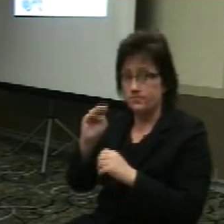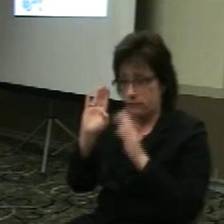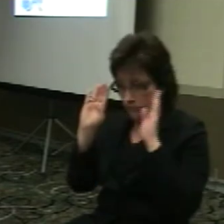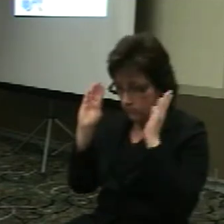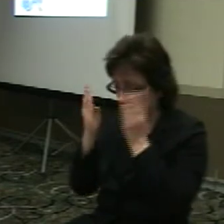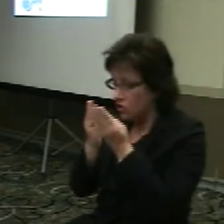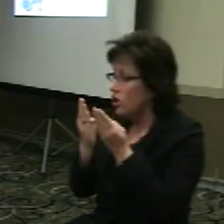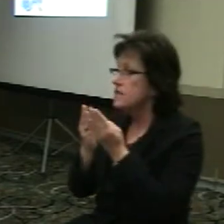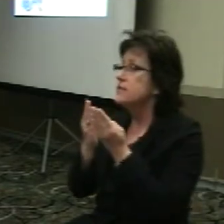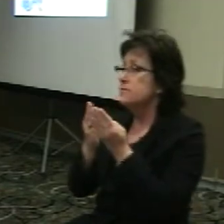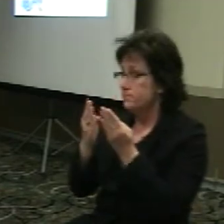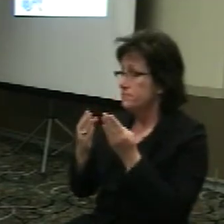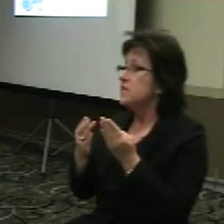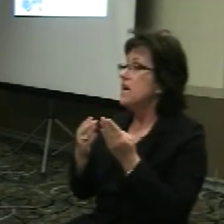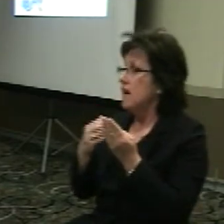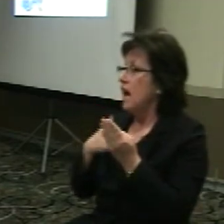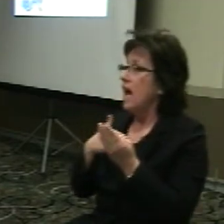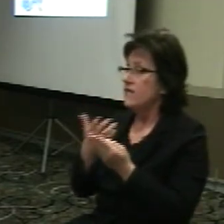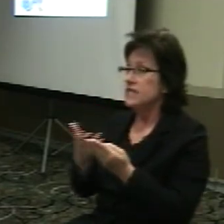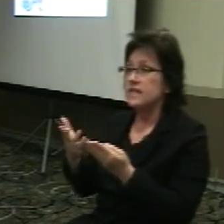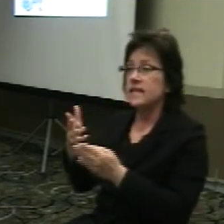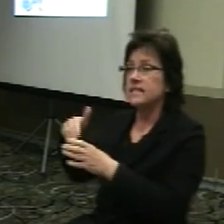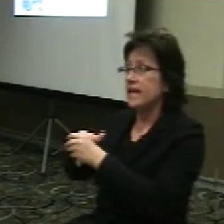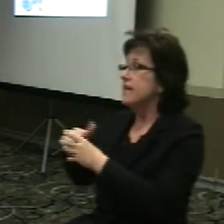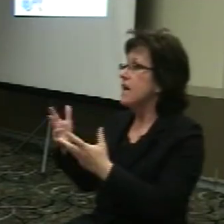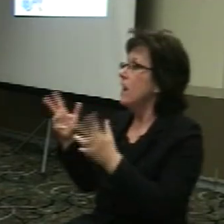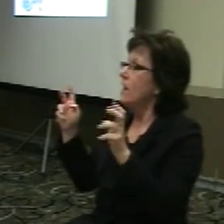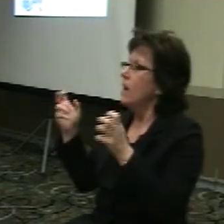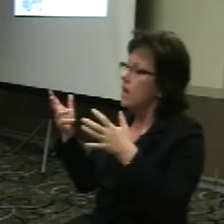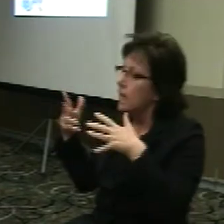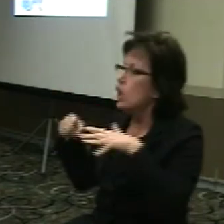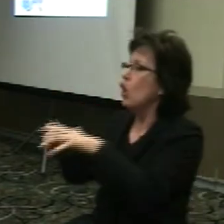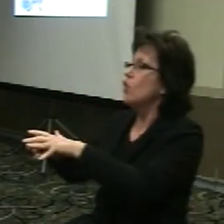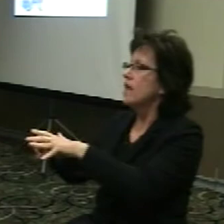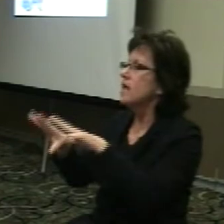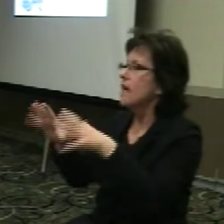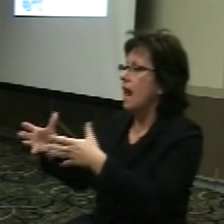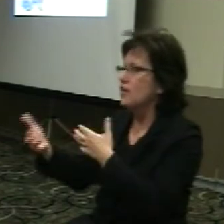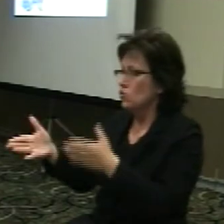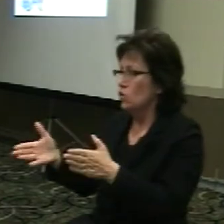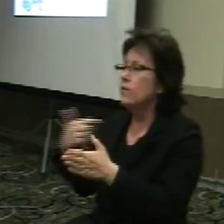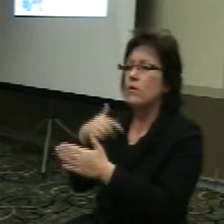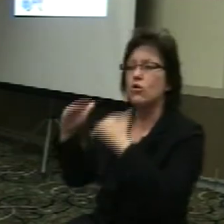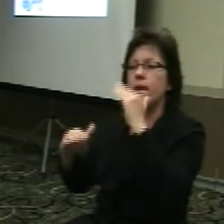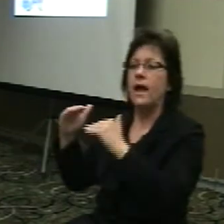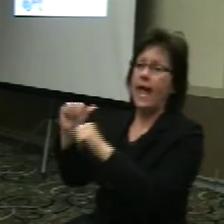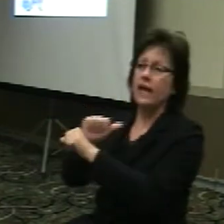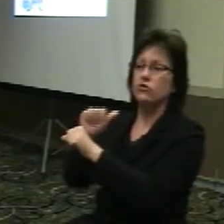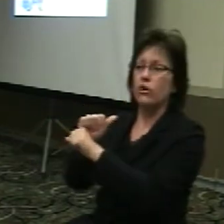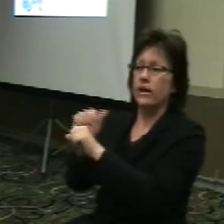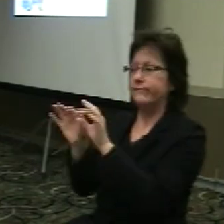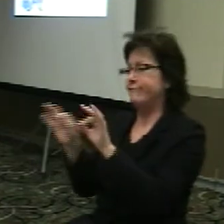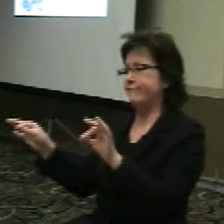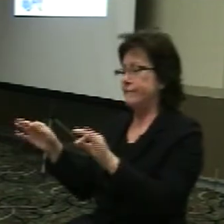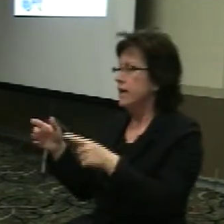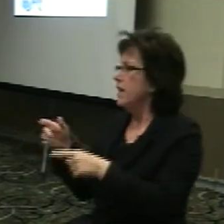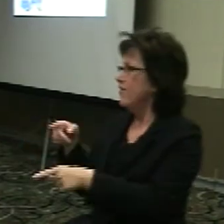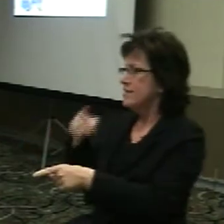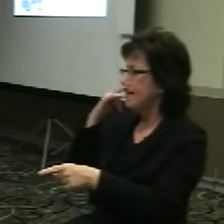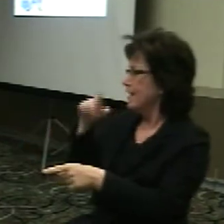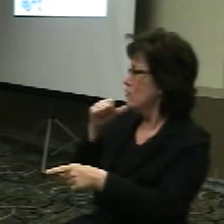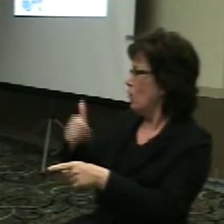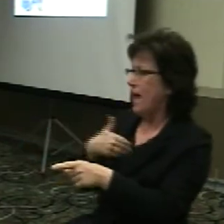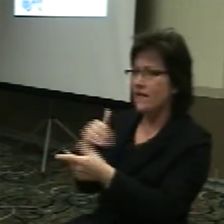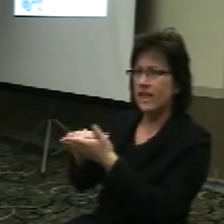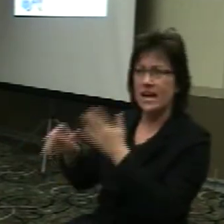this inclusion thing, right? So I've got them in this included classroom, and we're balancing algebraic equations, and this kid doesn't have that kind of math